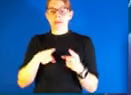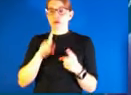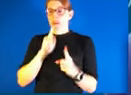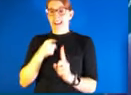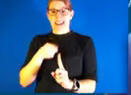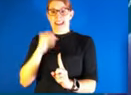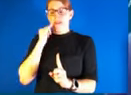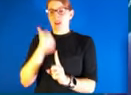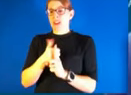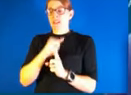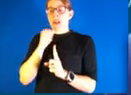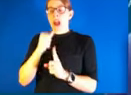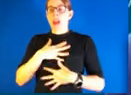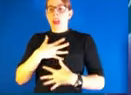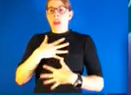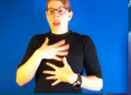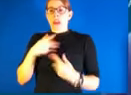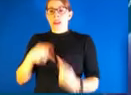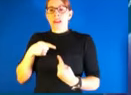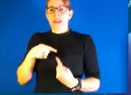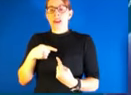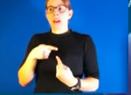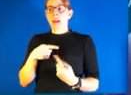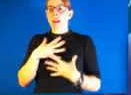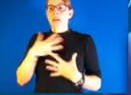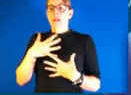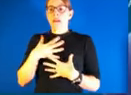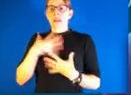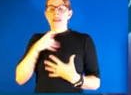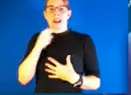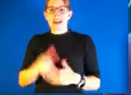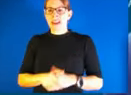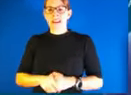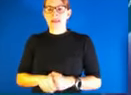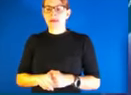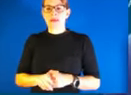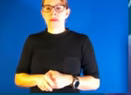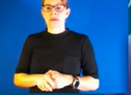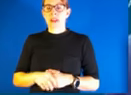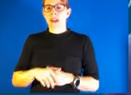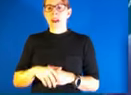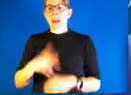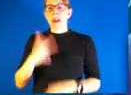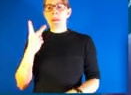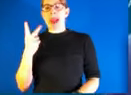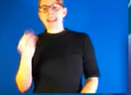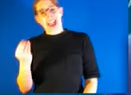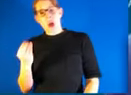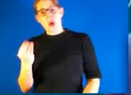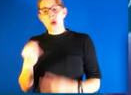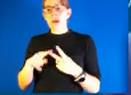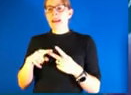not really having shortness of breath, you're having trouble catching your breath, you're passing out, can't stay